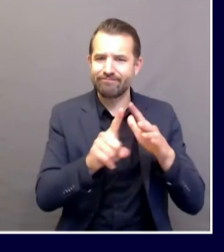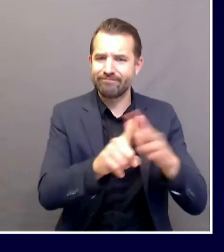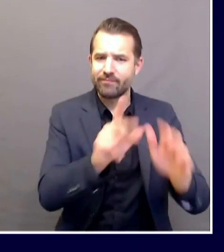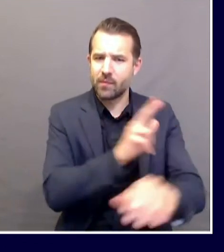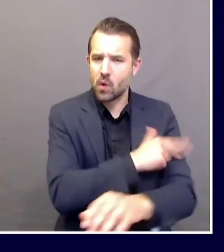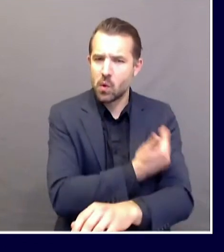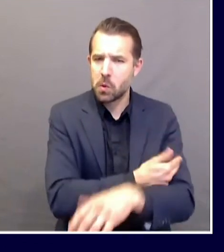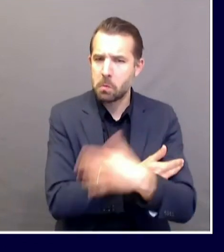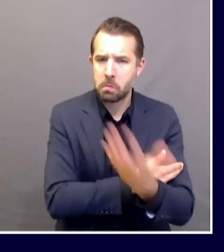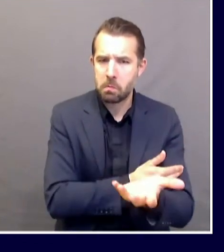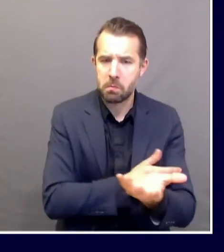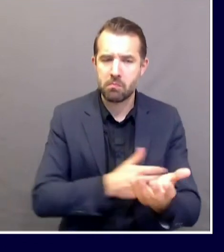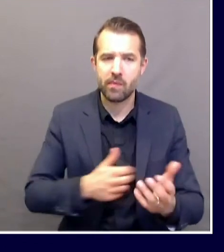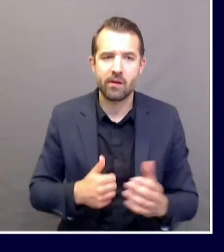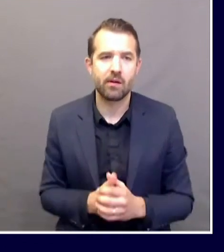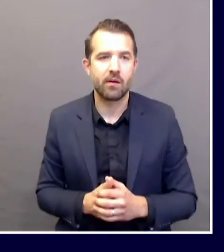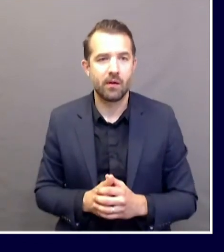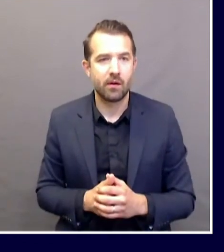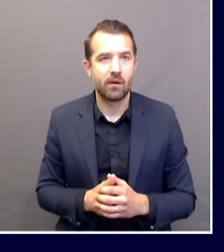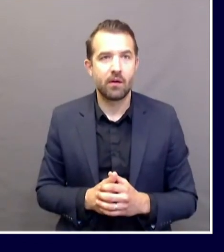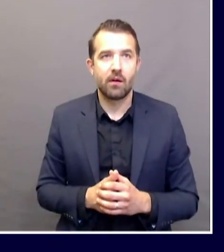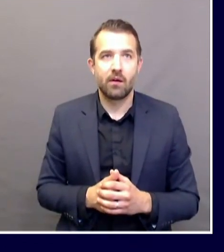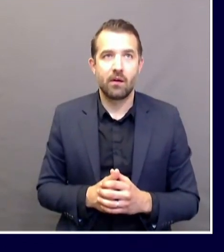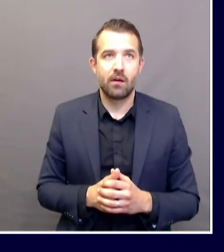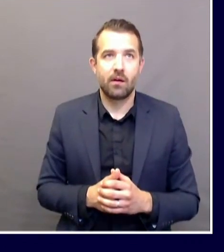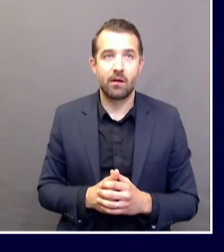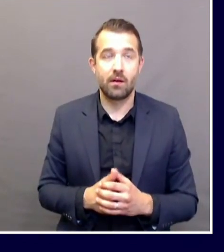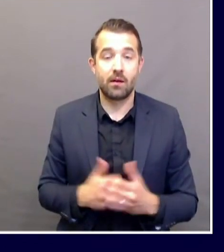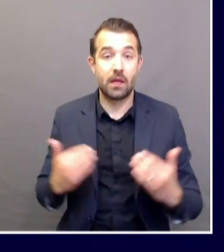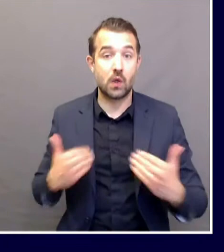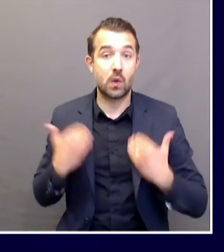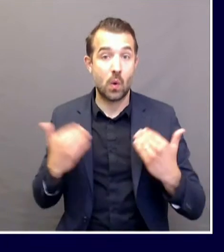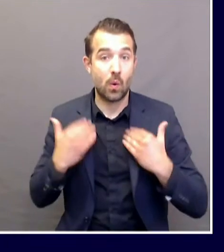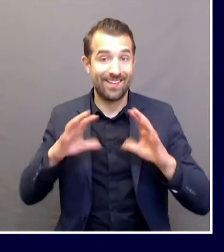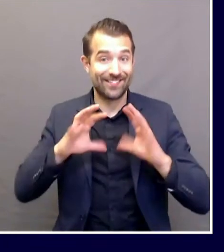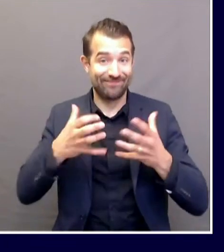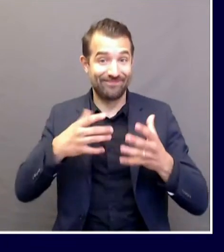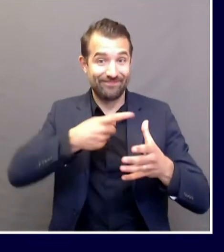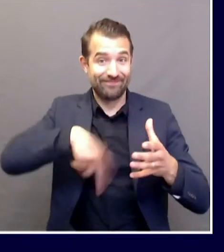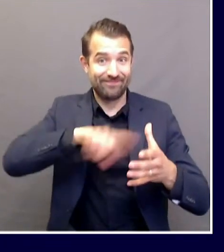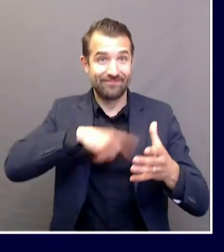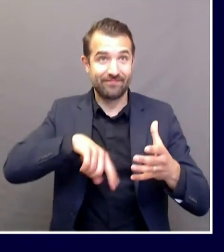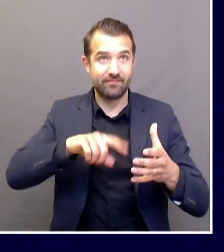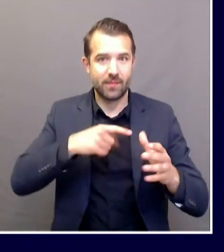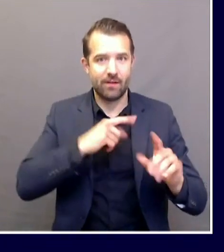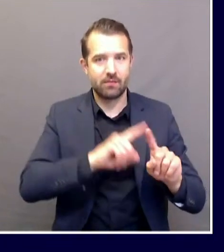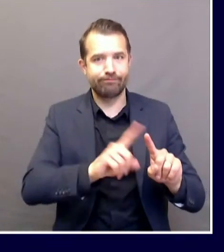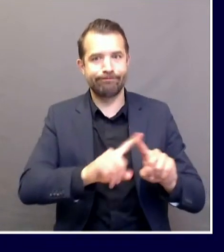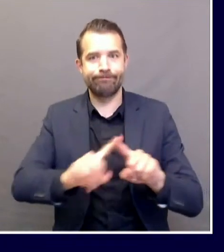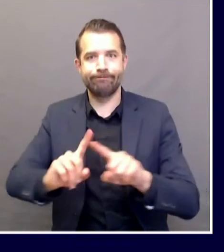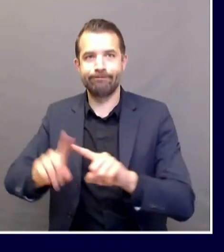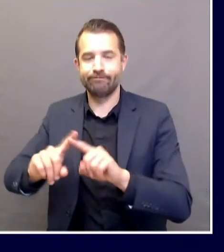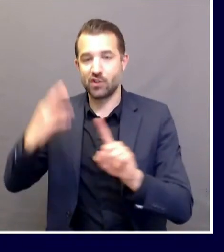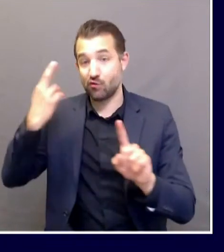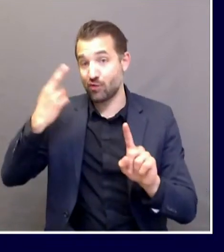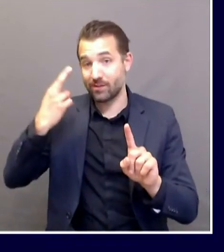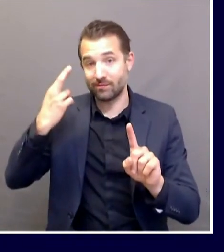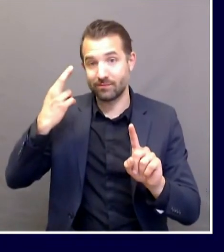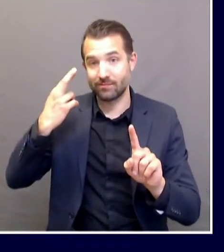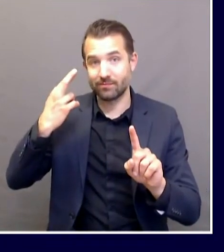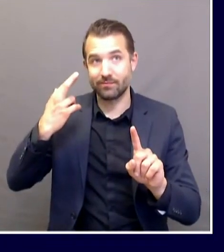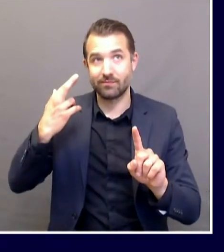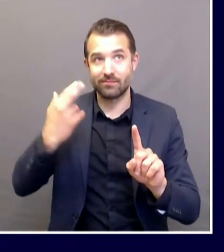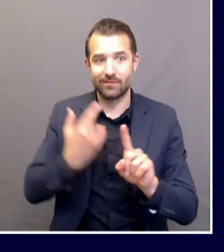younger folks. So if we go back to, again, September, October, if you look at folks who were in